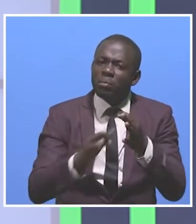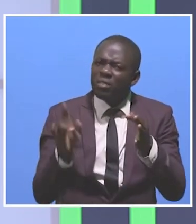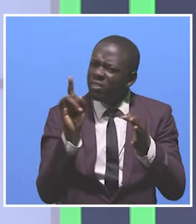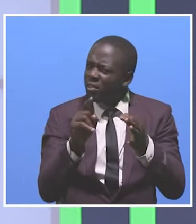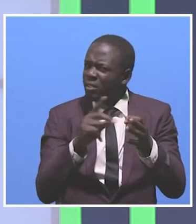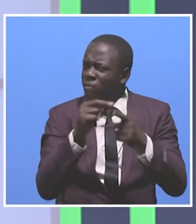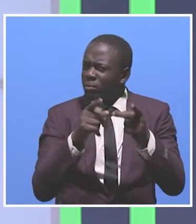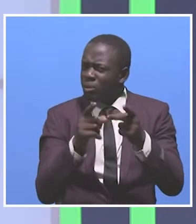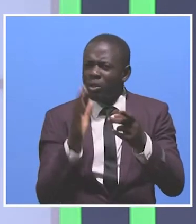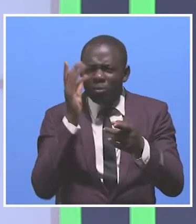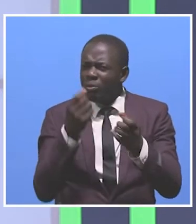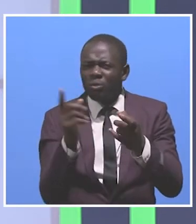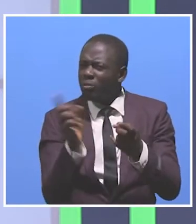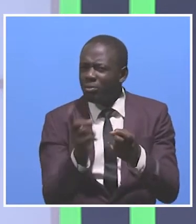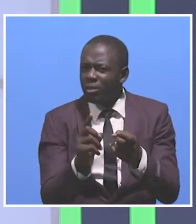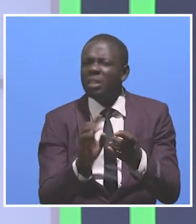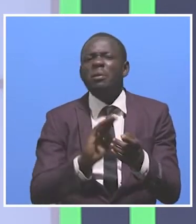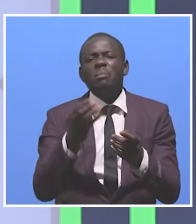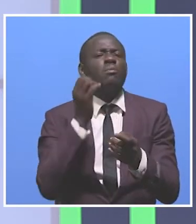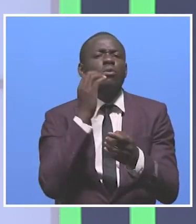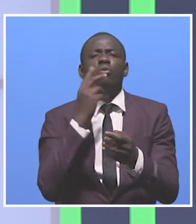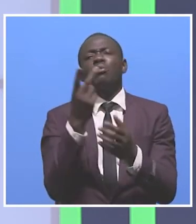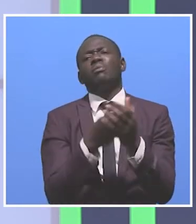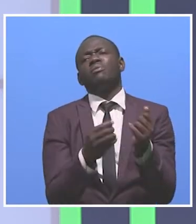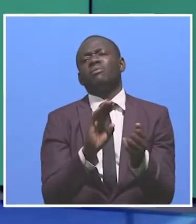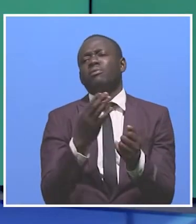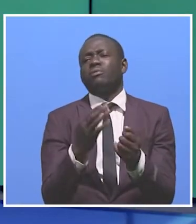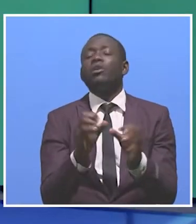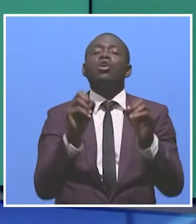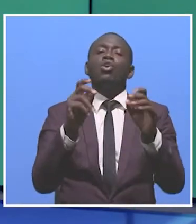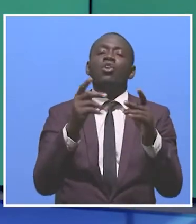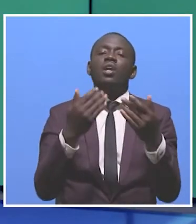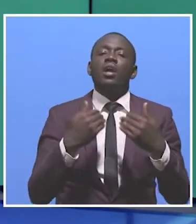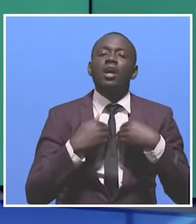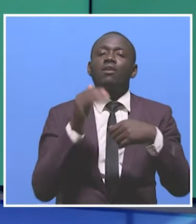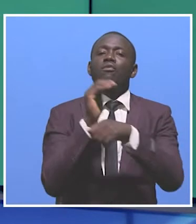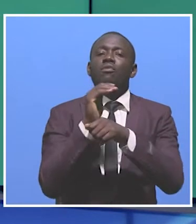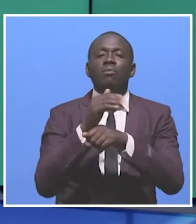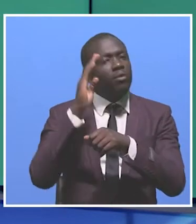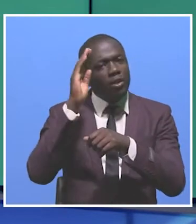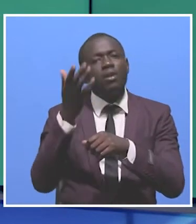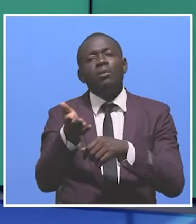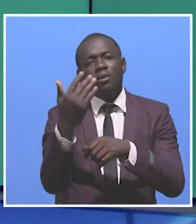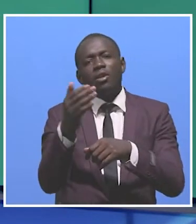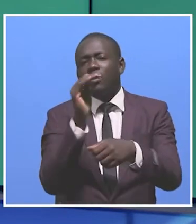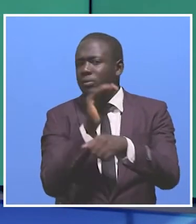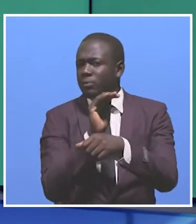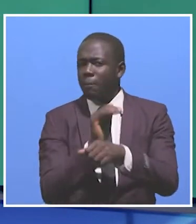they going to? Home. Home, yes. Okay, let's accommodate our caller. Hello, you're through to Inside